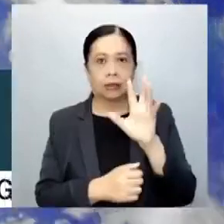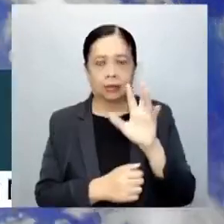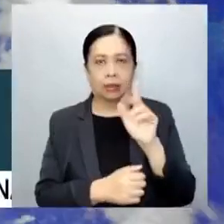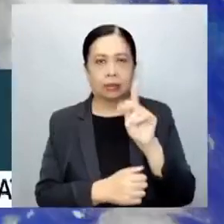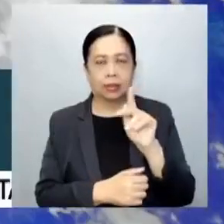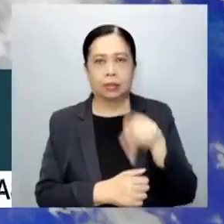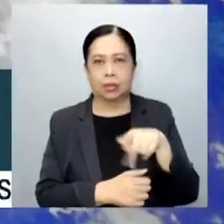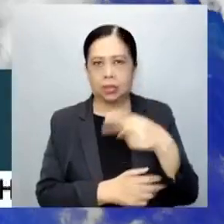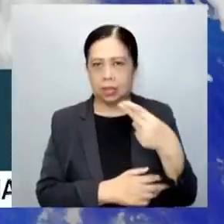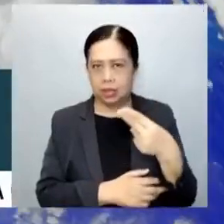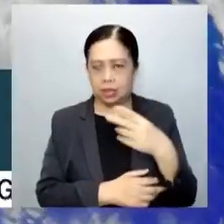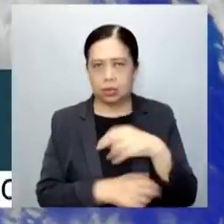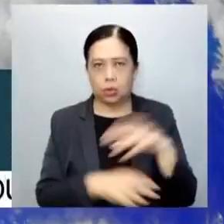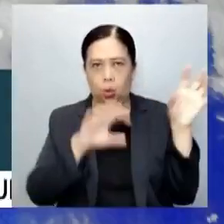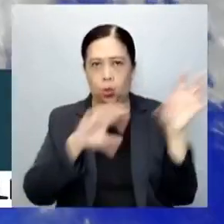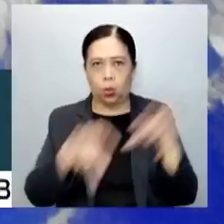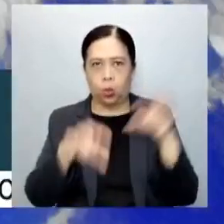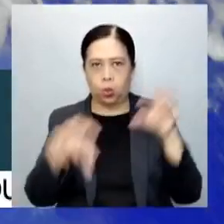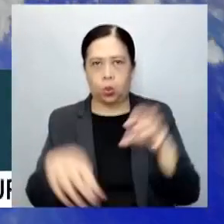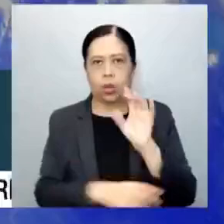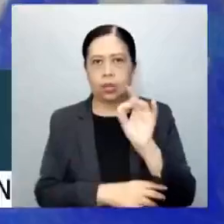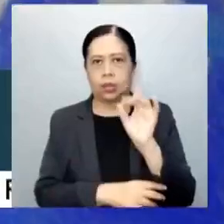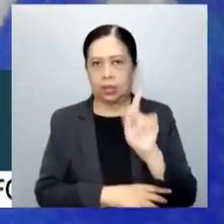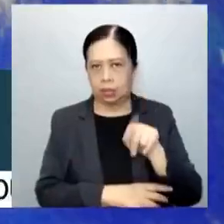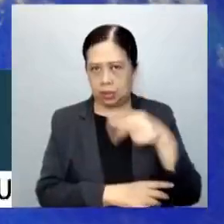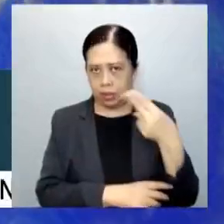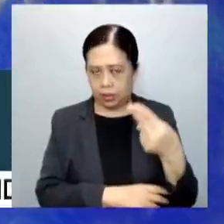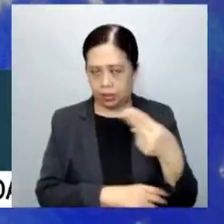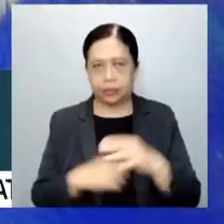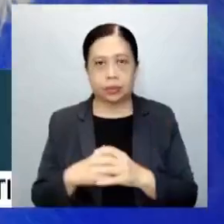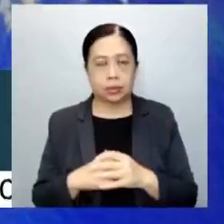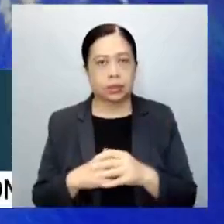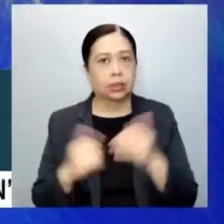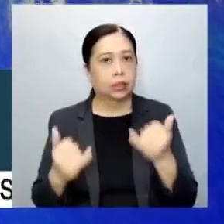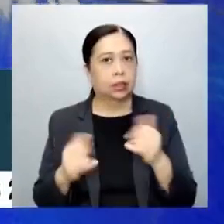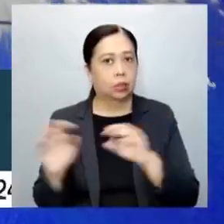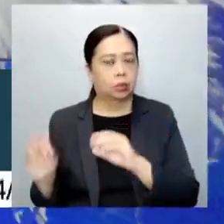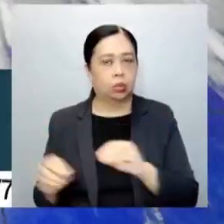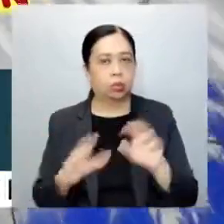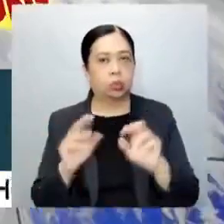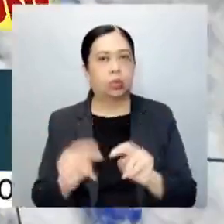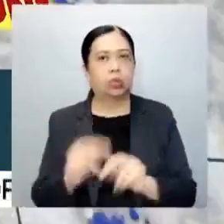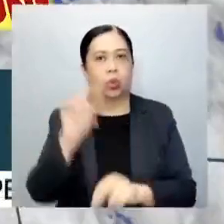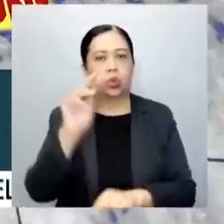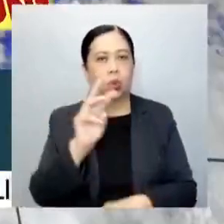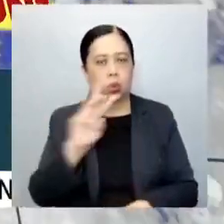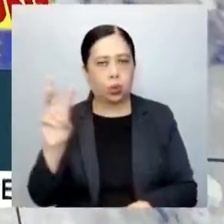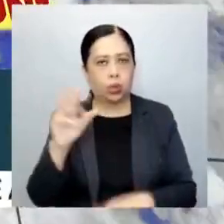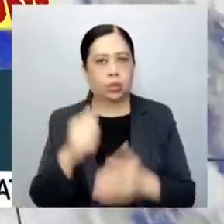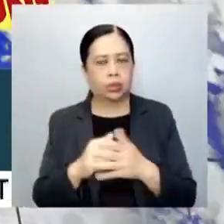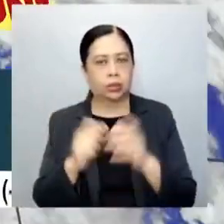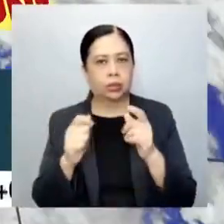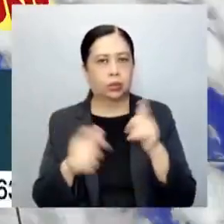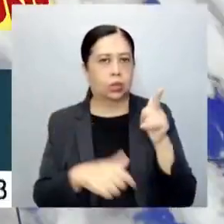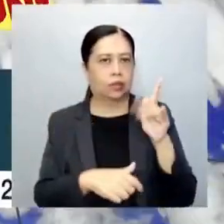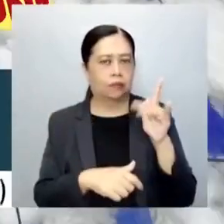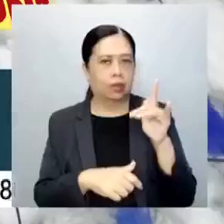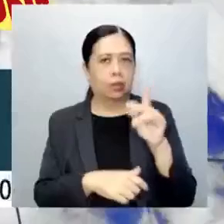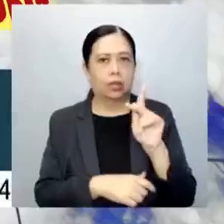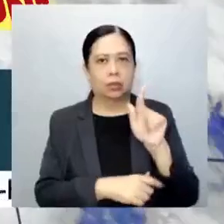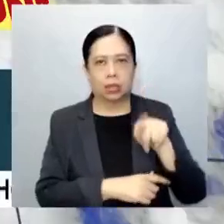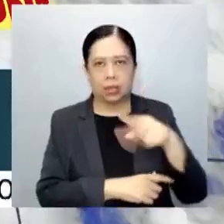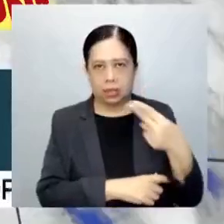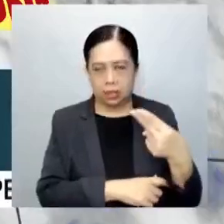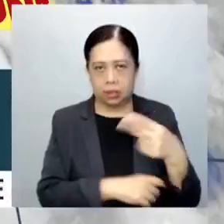per hour and gustiness up to 80 kilometers per hour. It is currently moving north-northwestward at a speed of 25 kilometers per